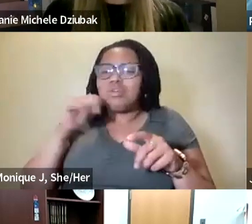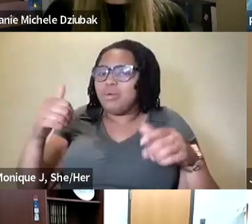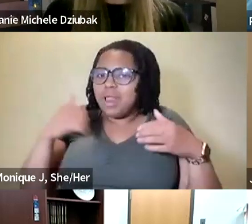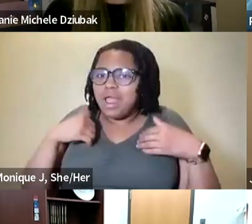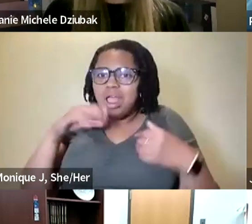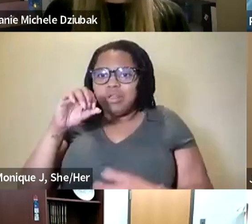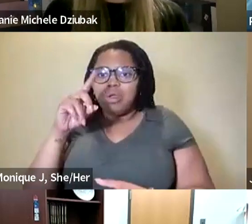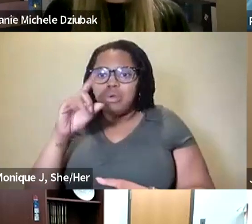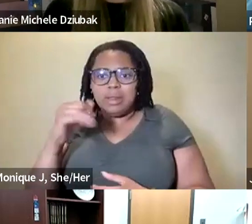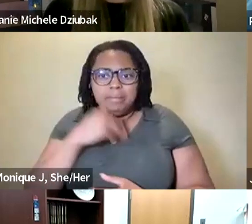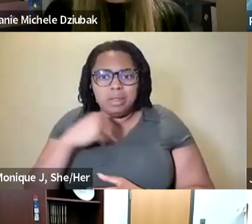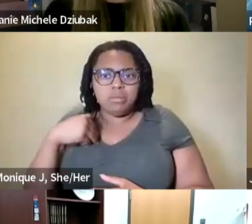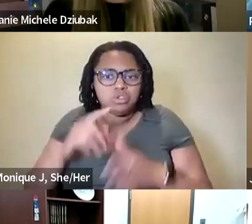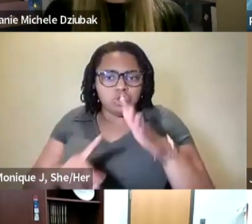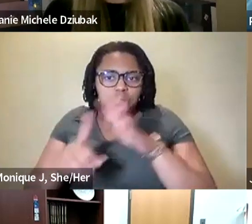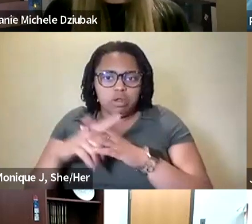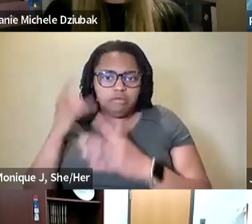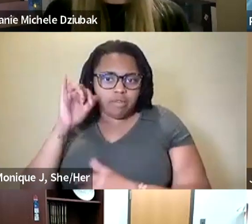that.